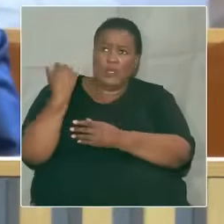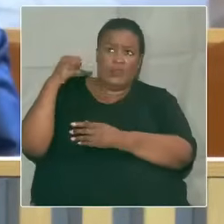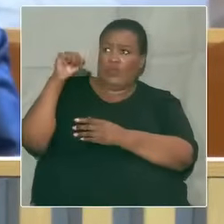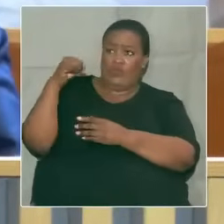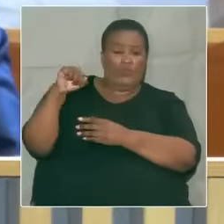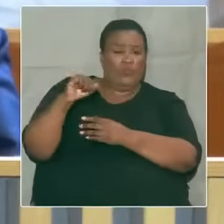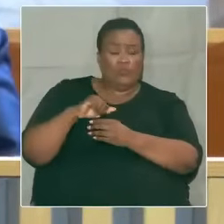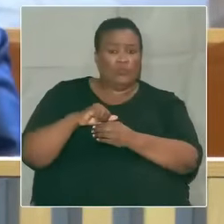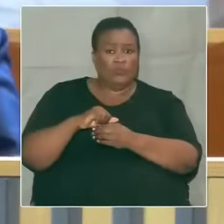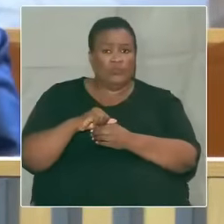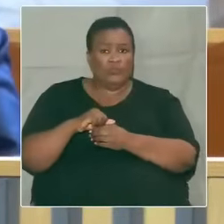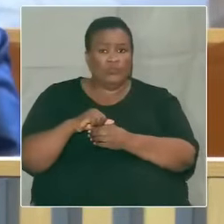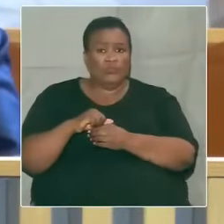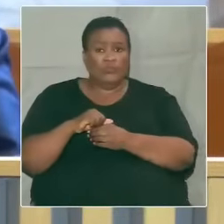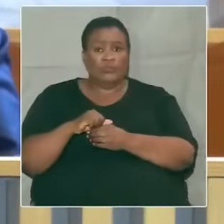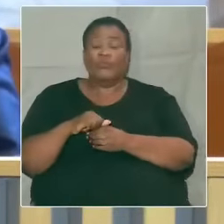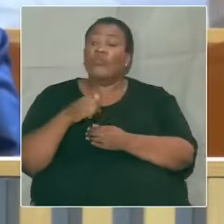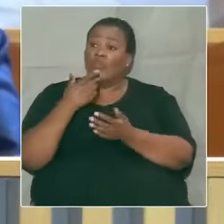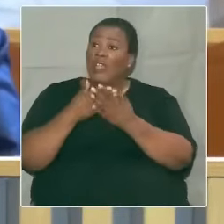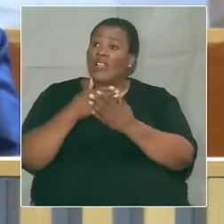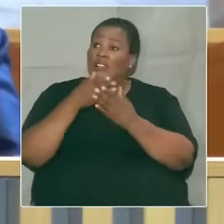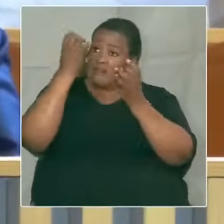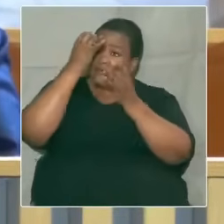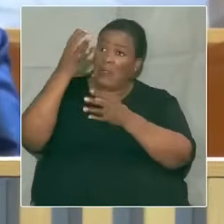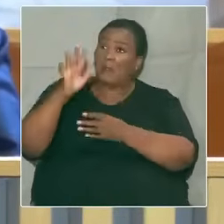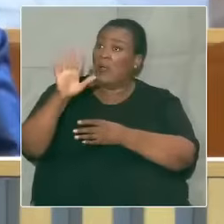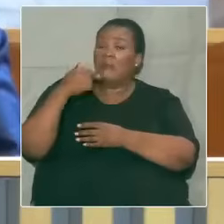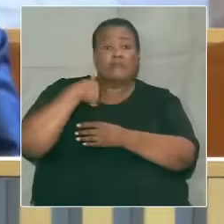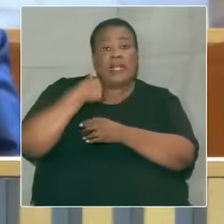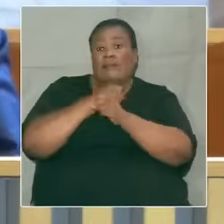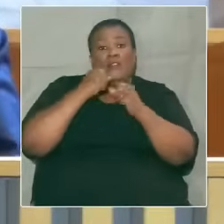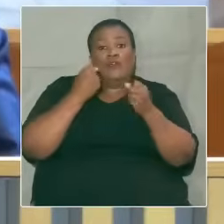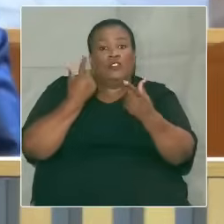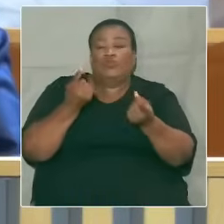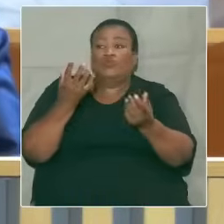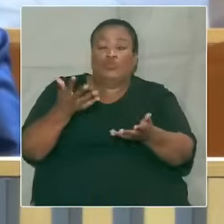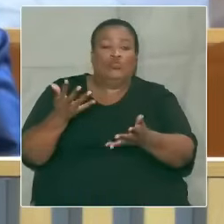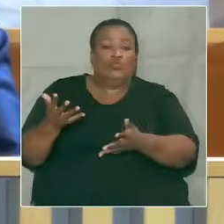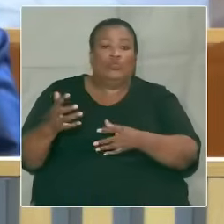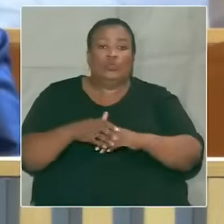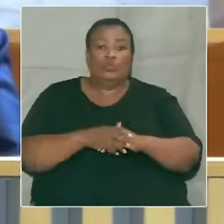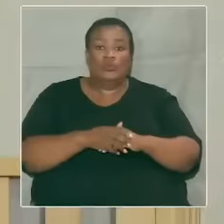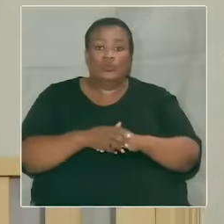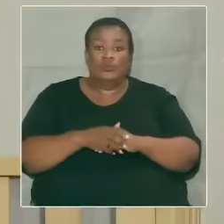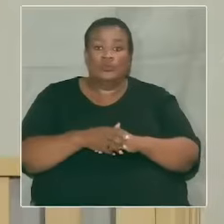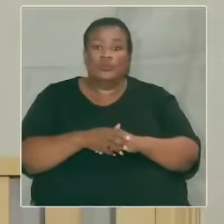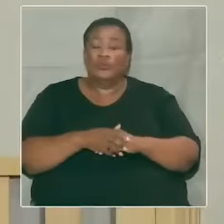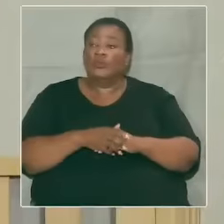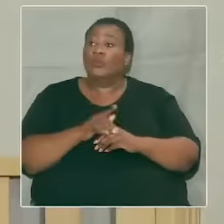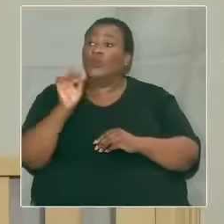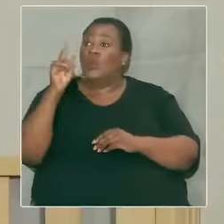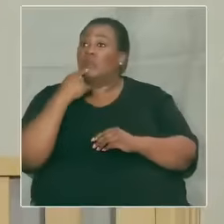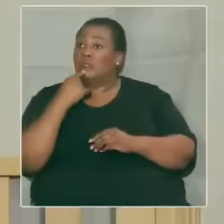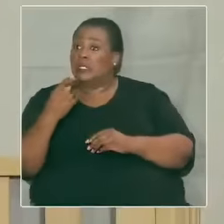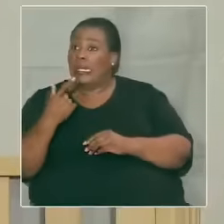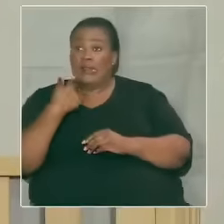Minister, I'm not going to do that. I'm not going to act in accordance with your